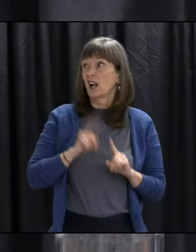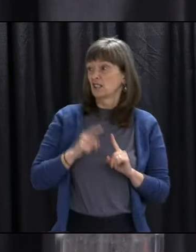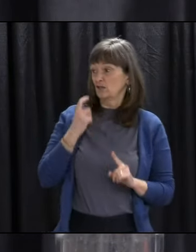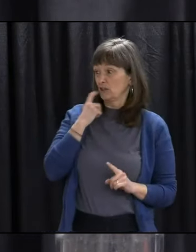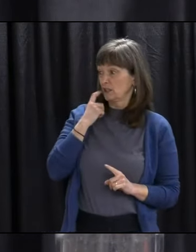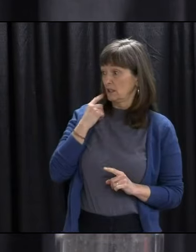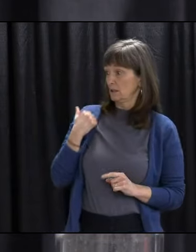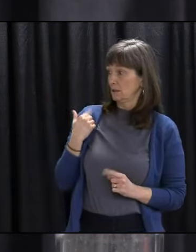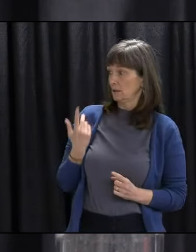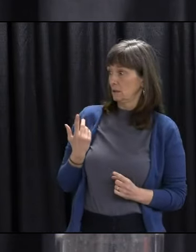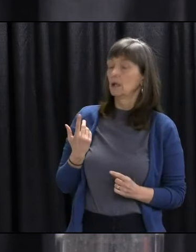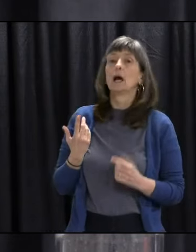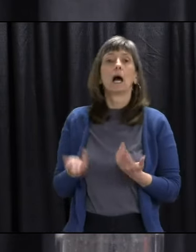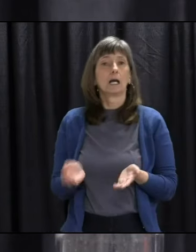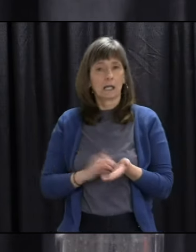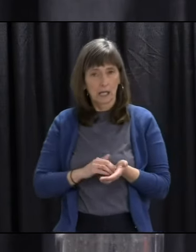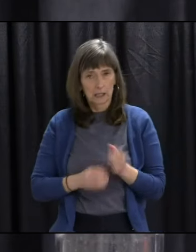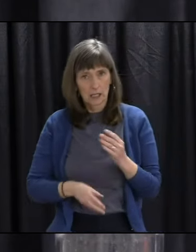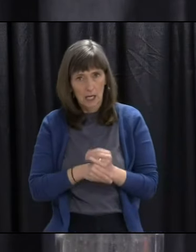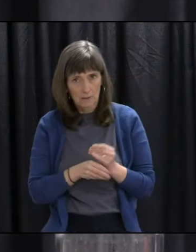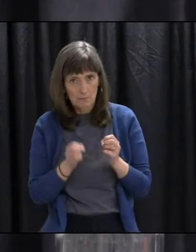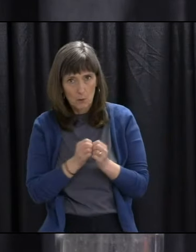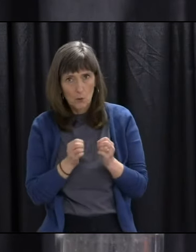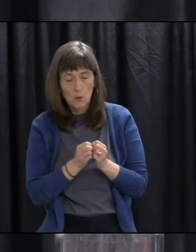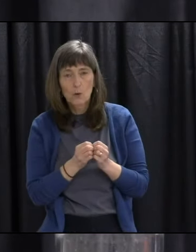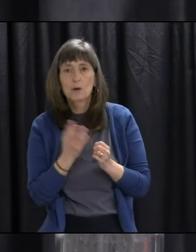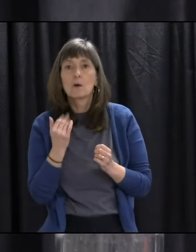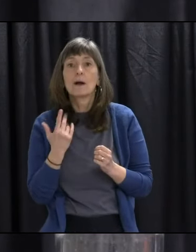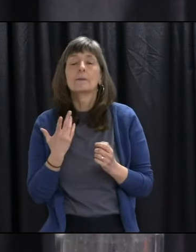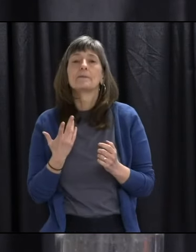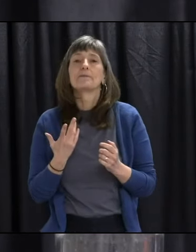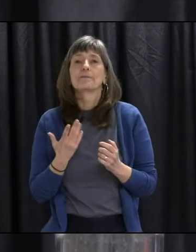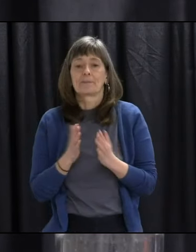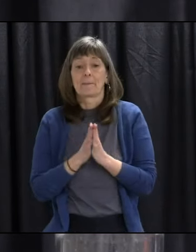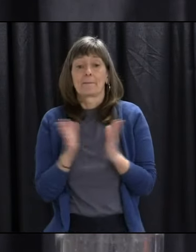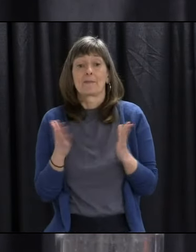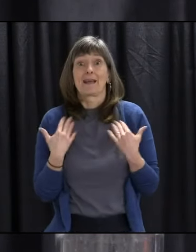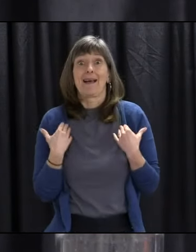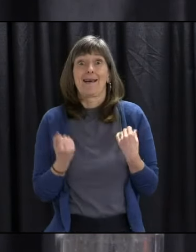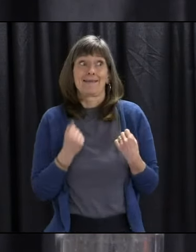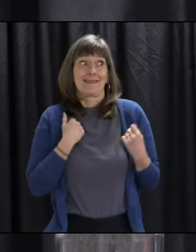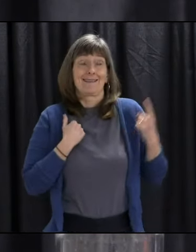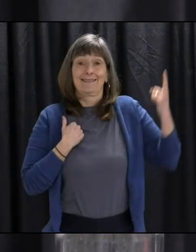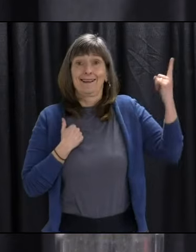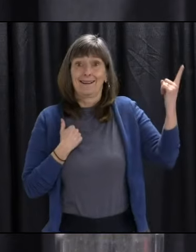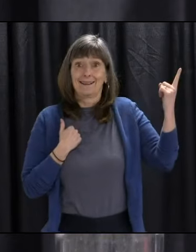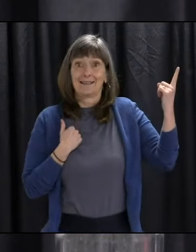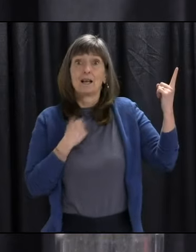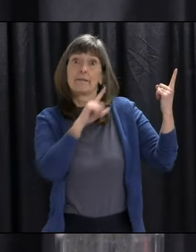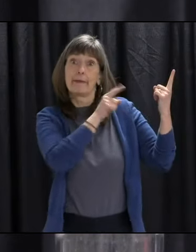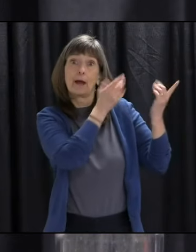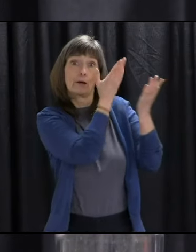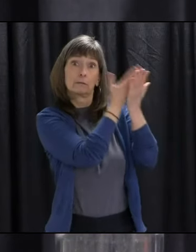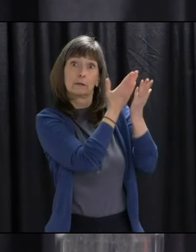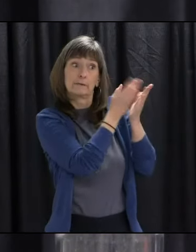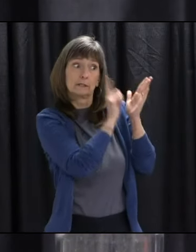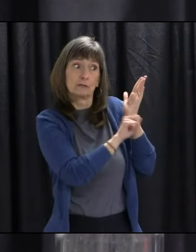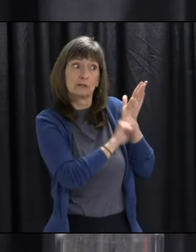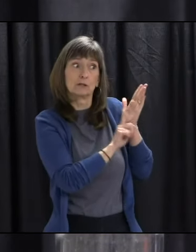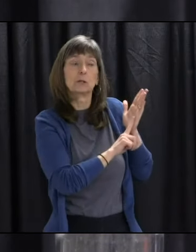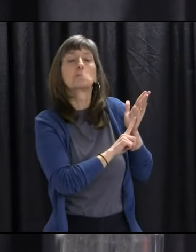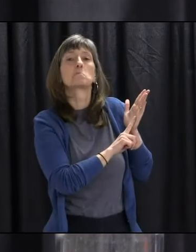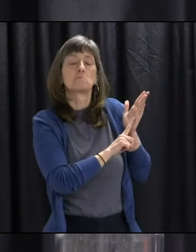the criteria changed yet again because of the Public Health Agency of Canada, on advice from experts, altered